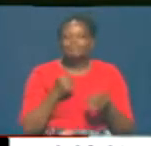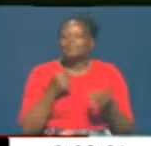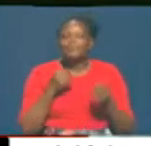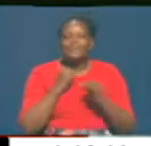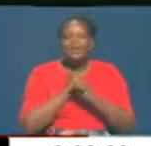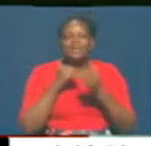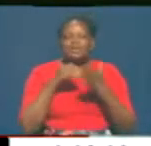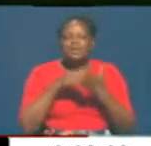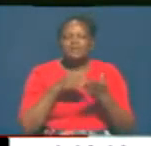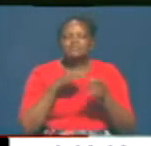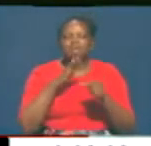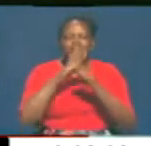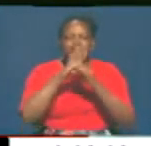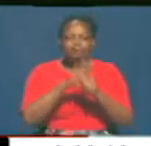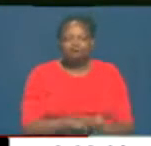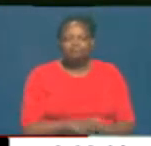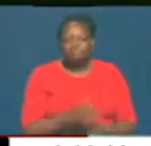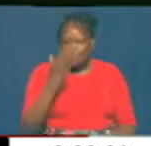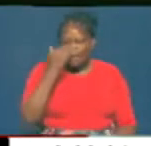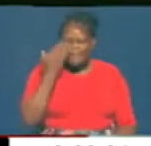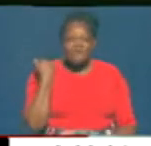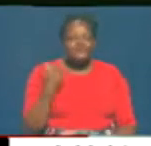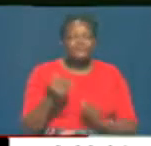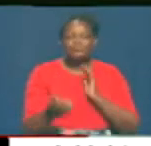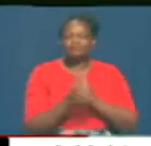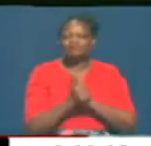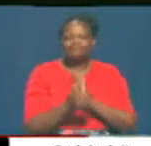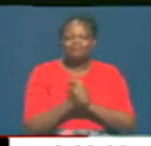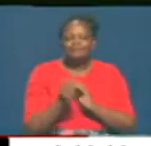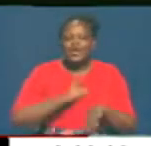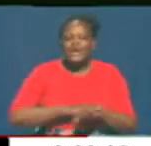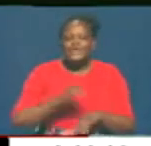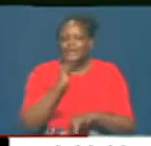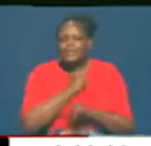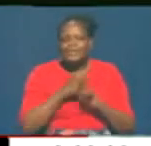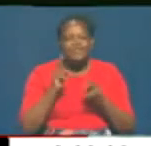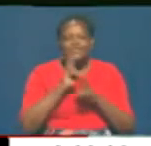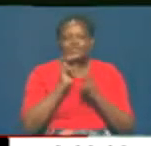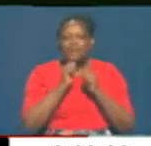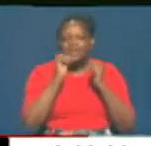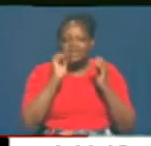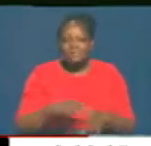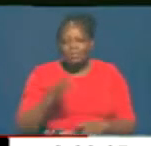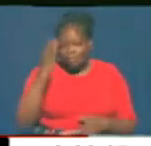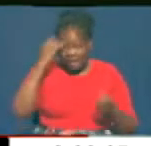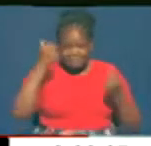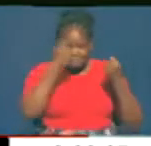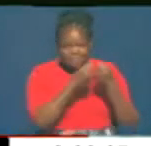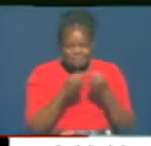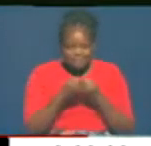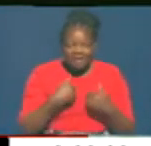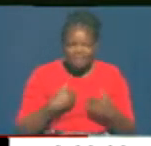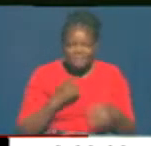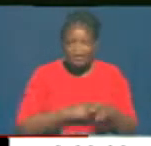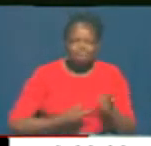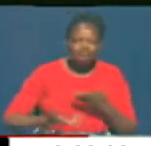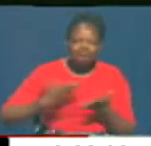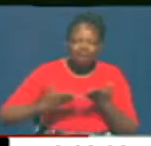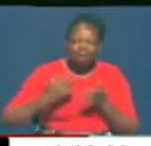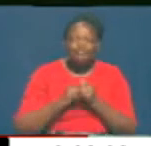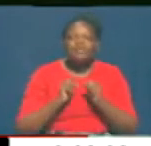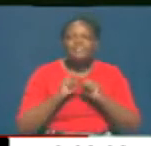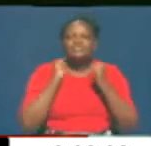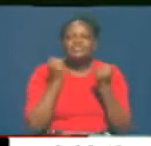They say skills gained while serving their jail terms remain underutilized because of challenges faced while integrating back into